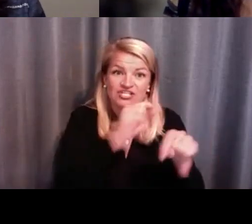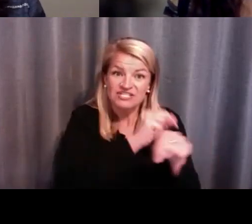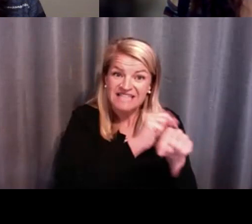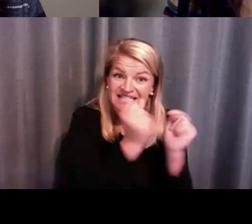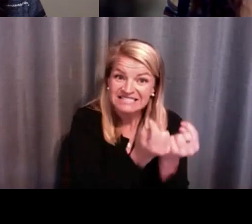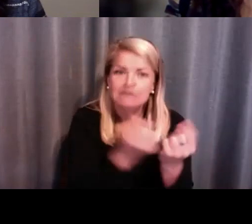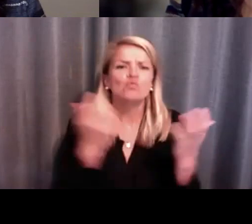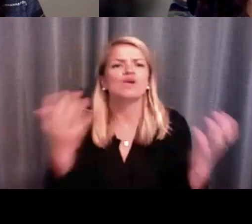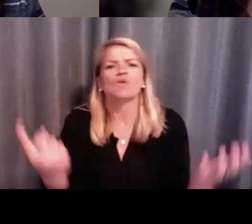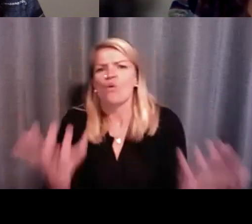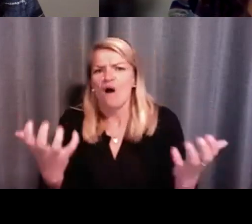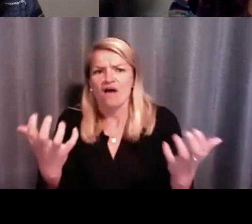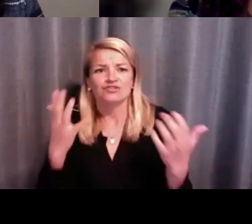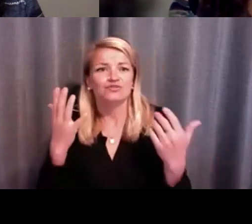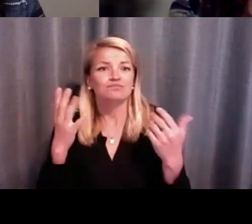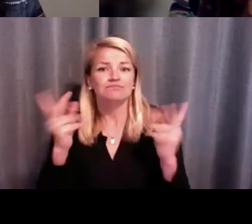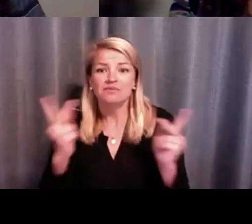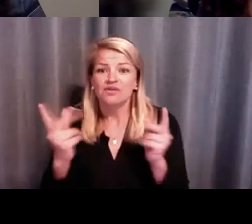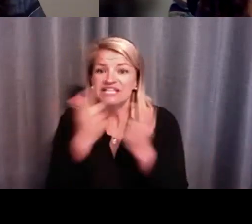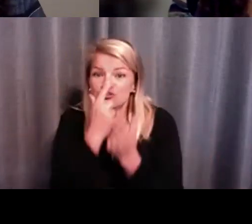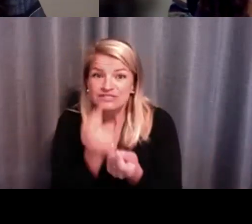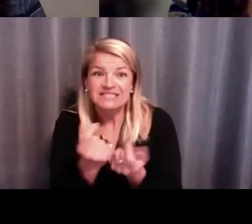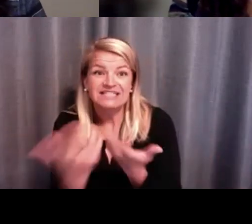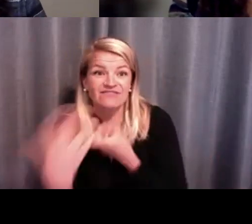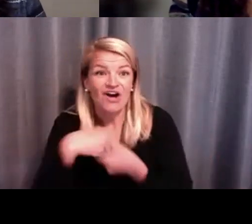people interested in our work and, of course, in the